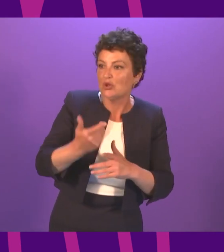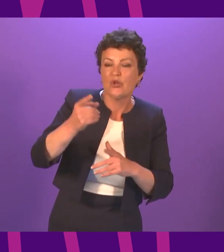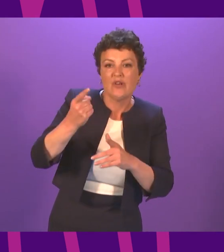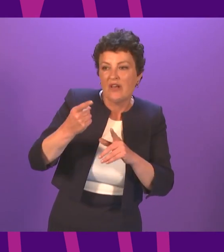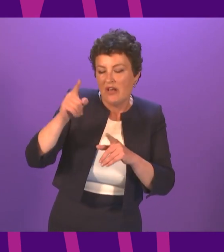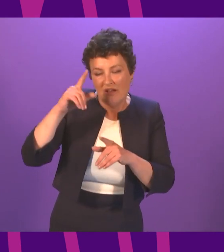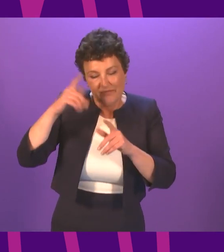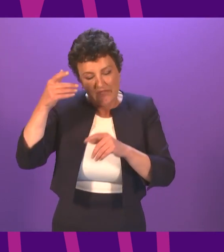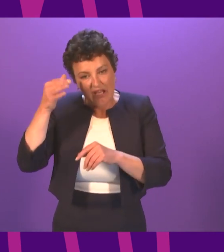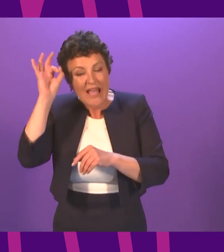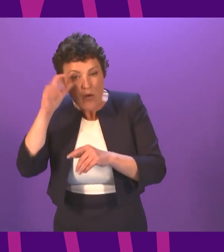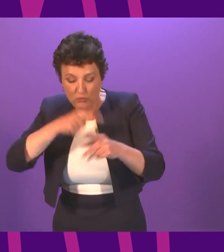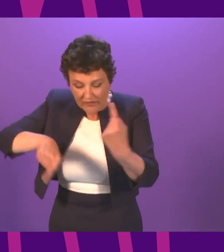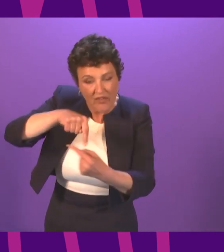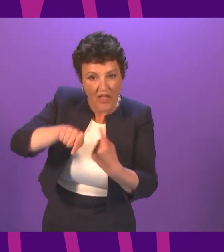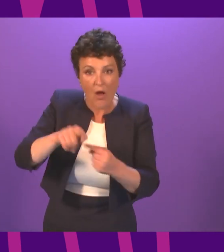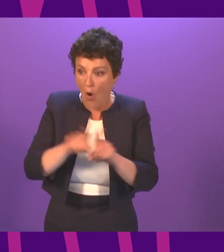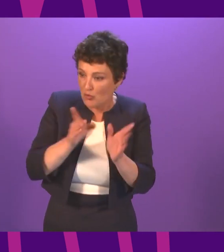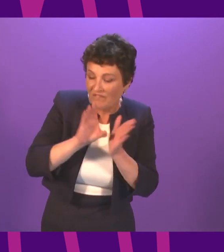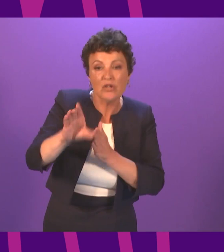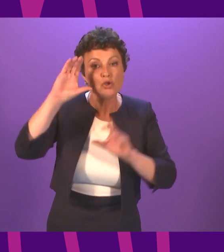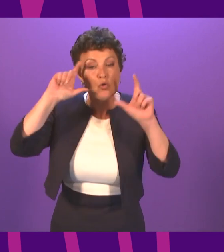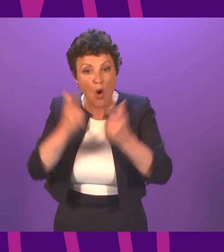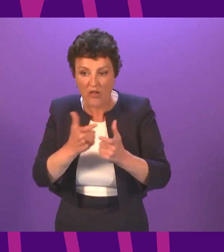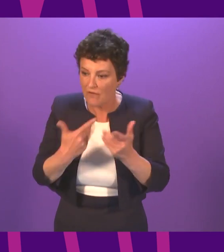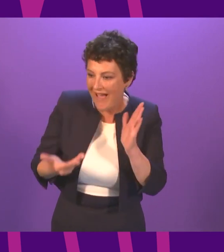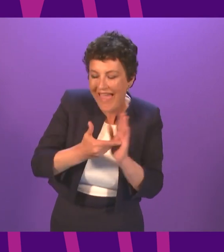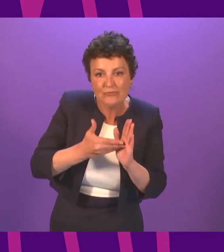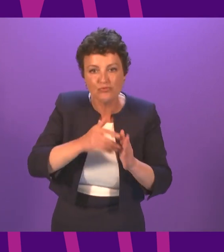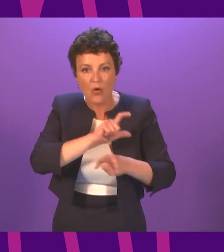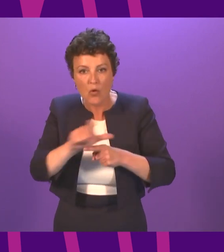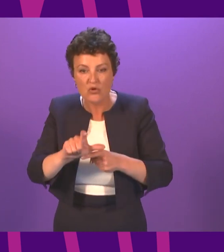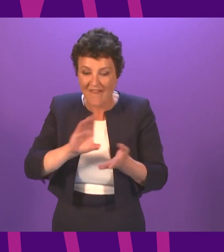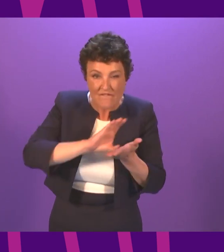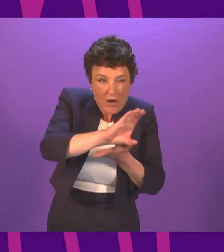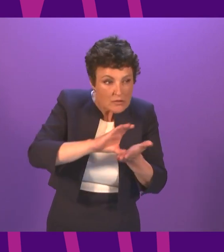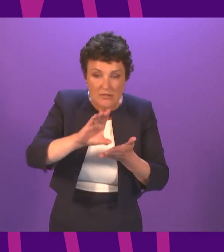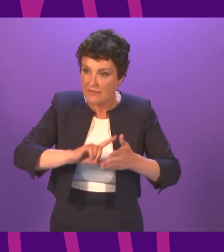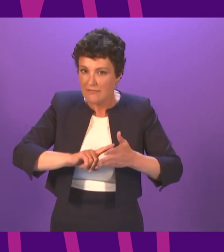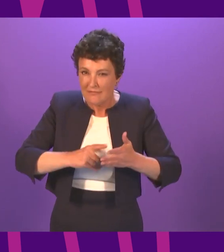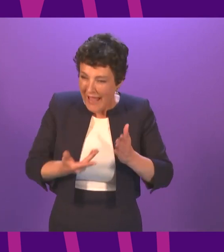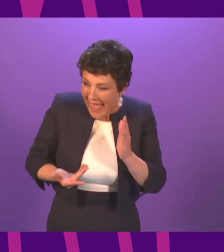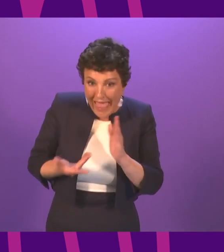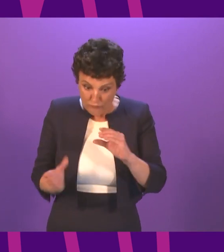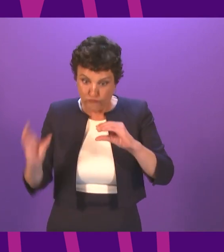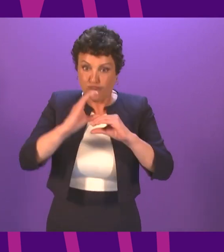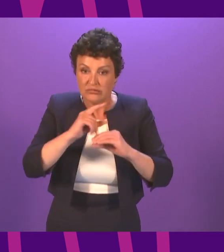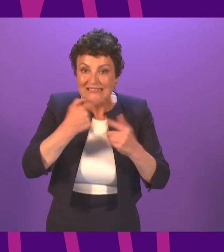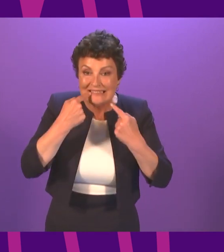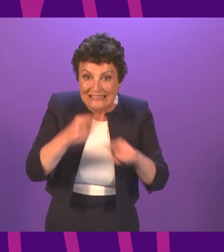5,000 more industry-focused courses, funding 1,000 extra teachers as the first phase of additional